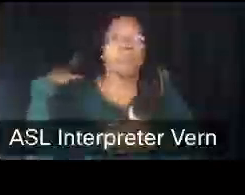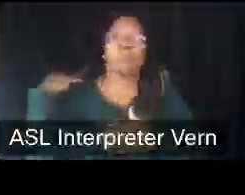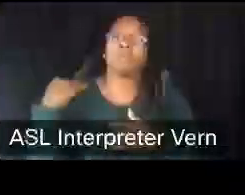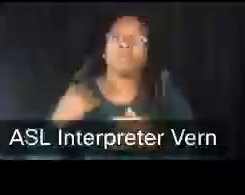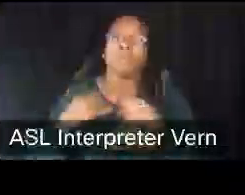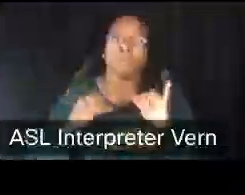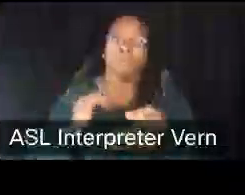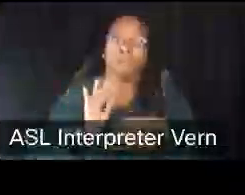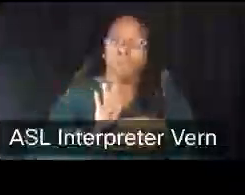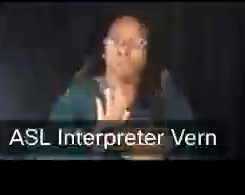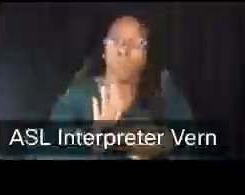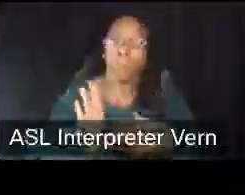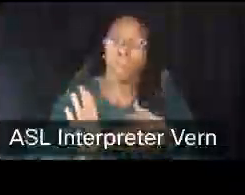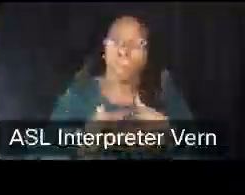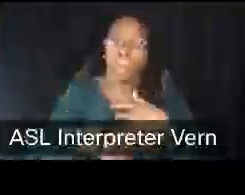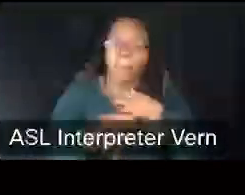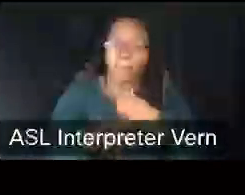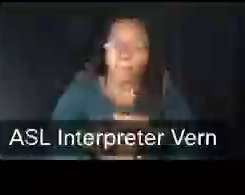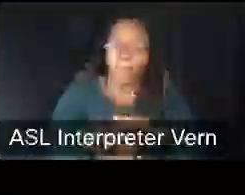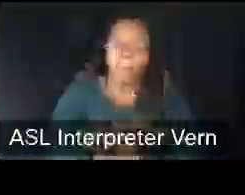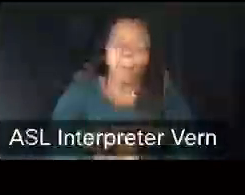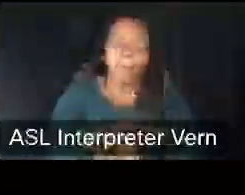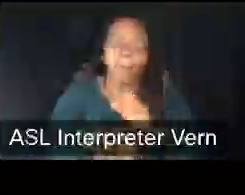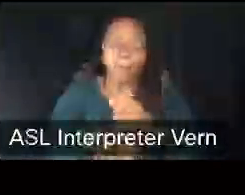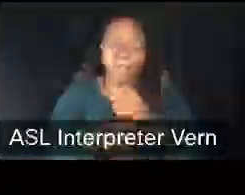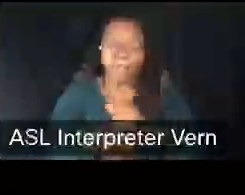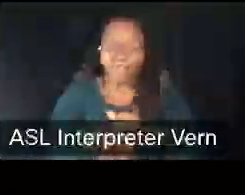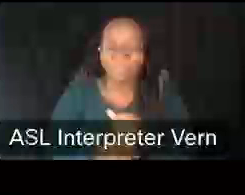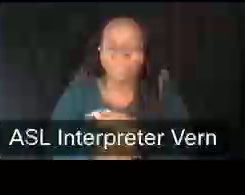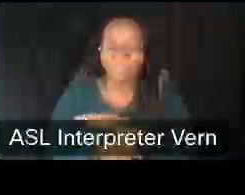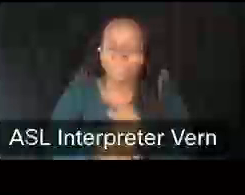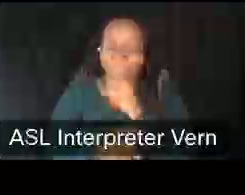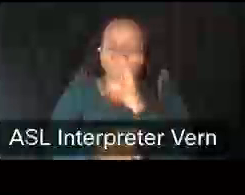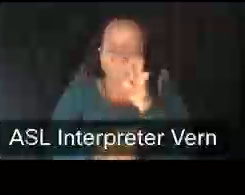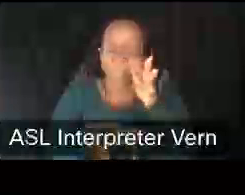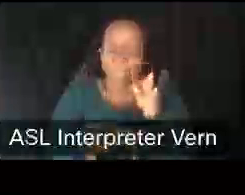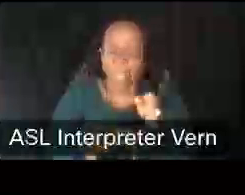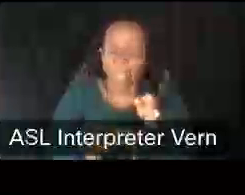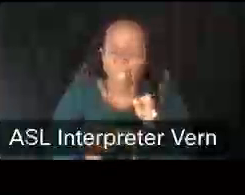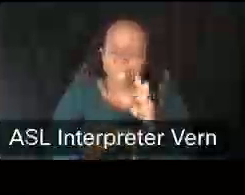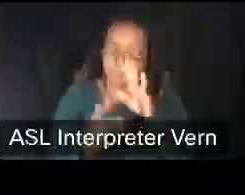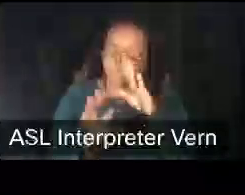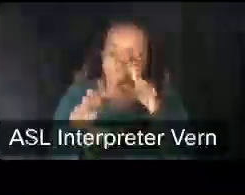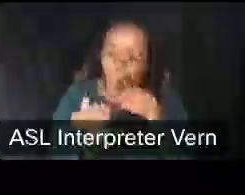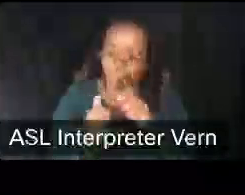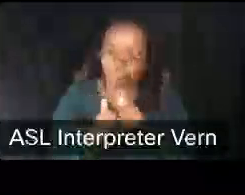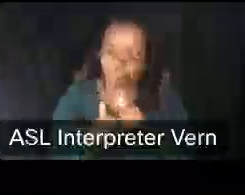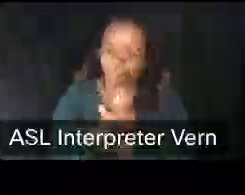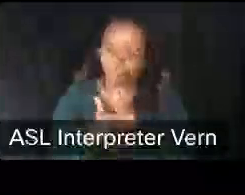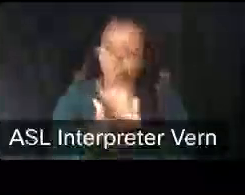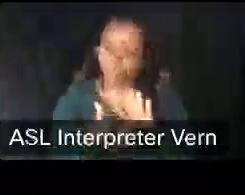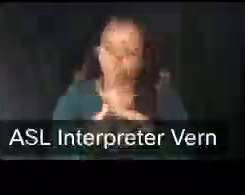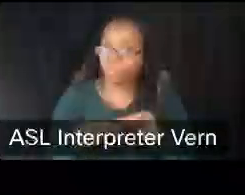that they trust you, and through that trust they get to determine and really hone in how they share their stories and